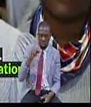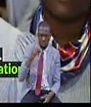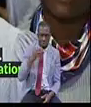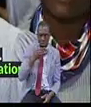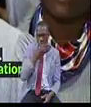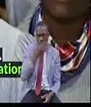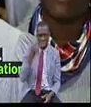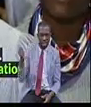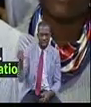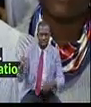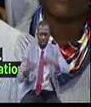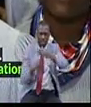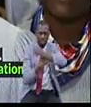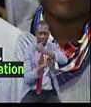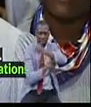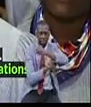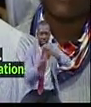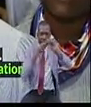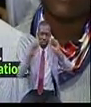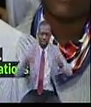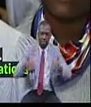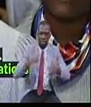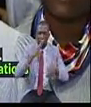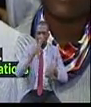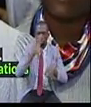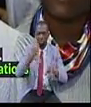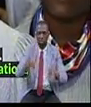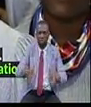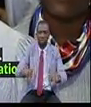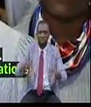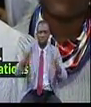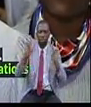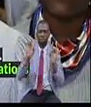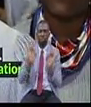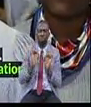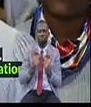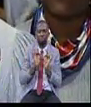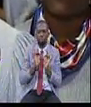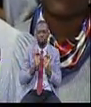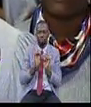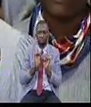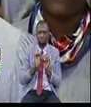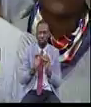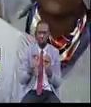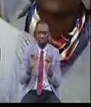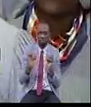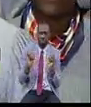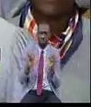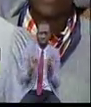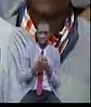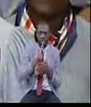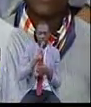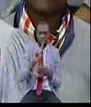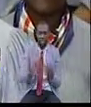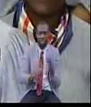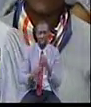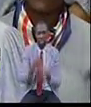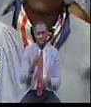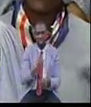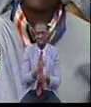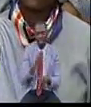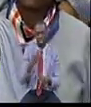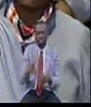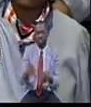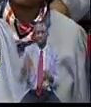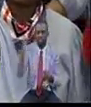better foundation can be found. That's the kind of